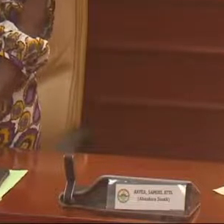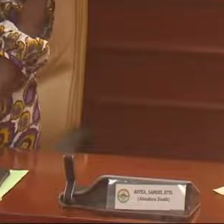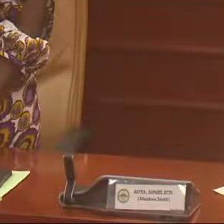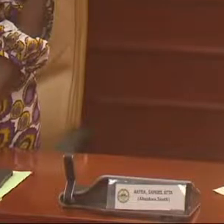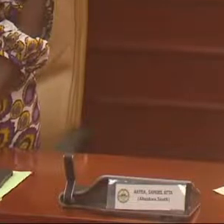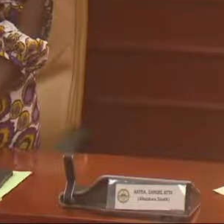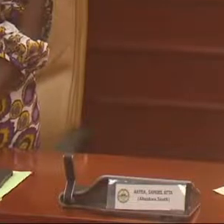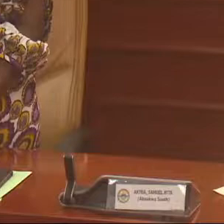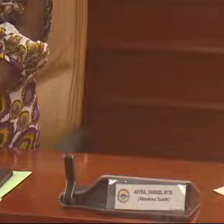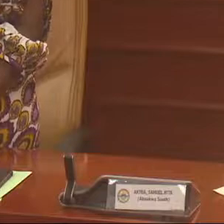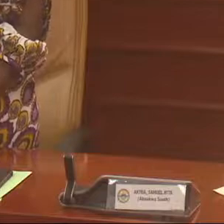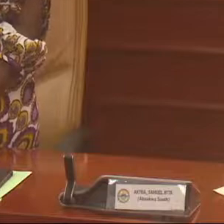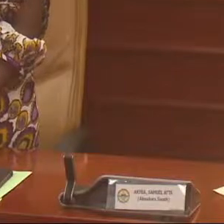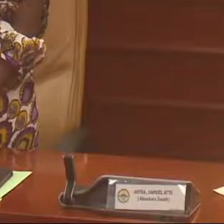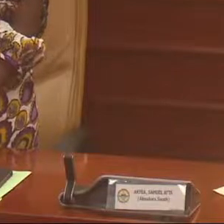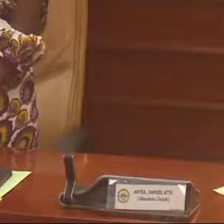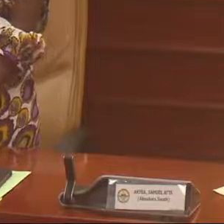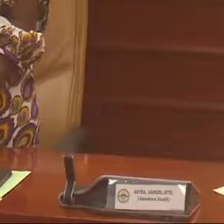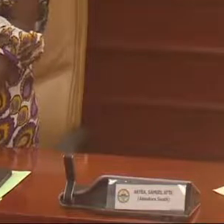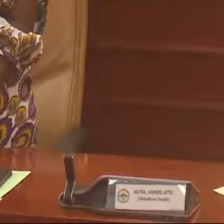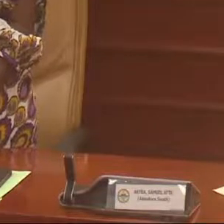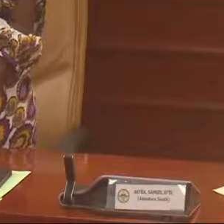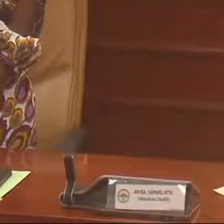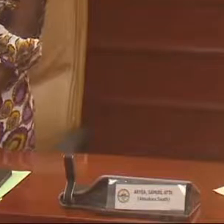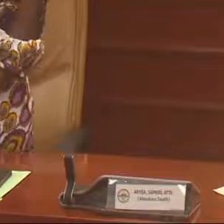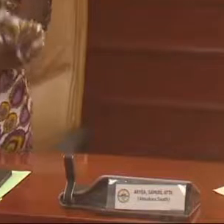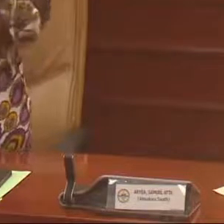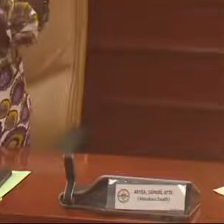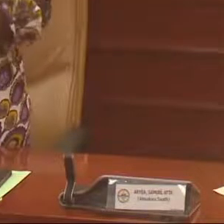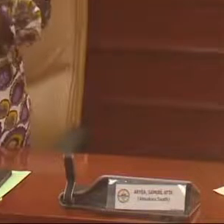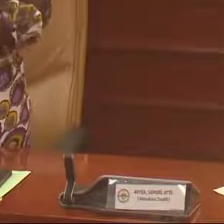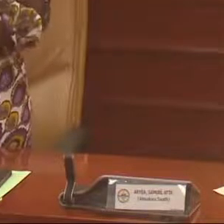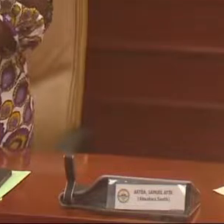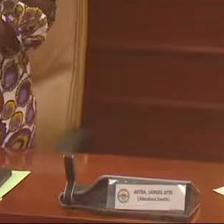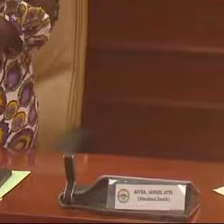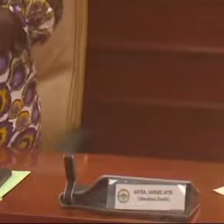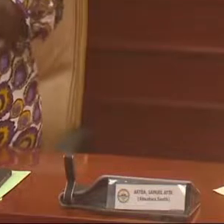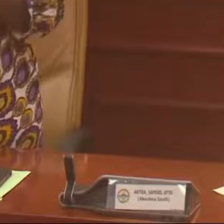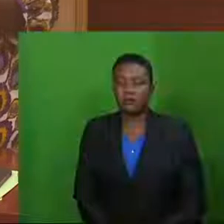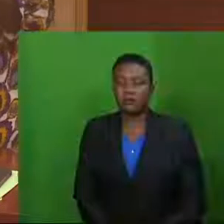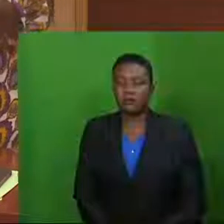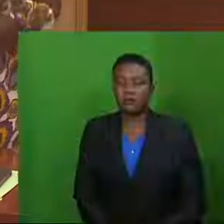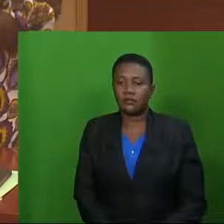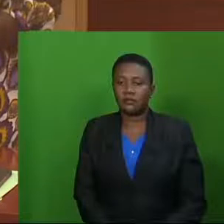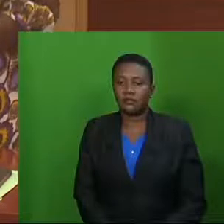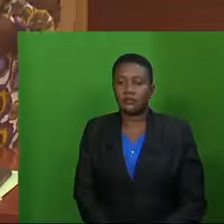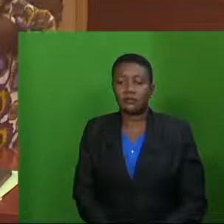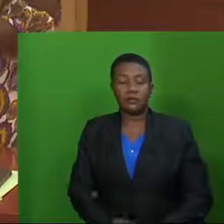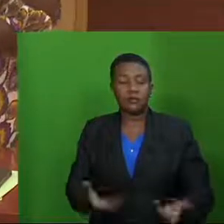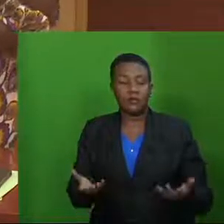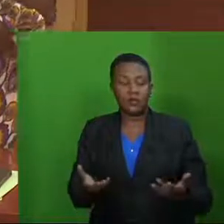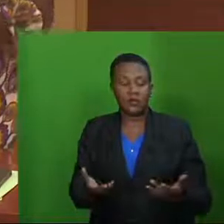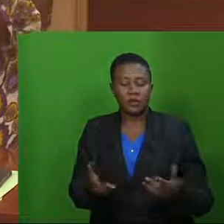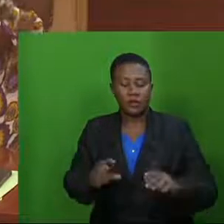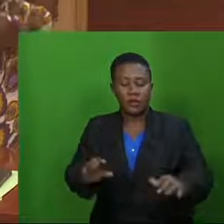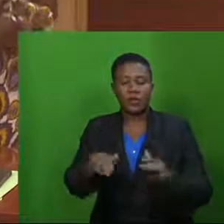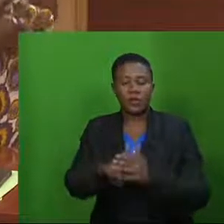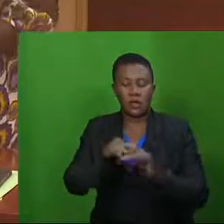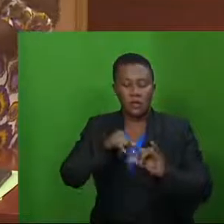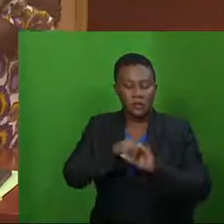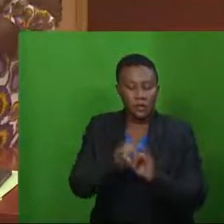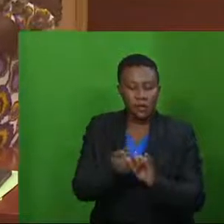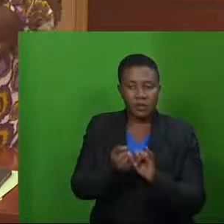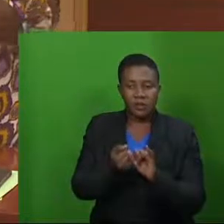as the pandemic is raging, that we take steps toward implementing